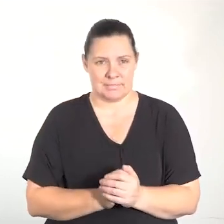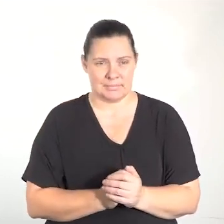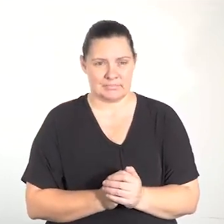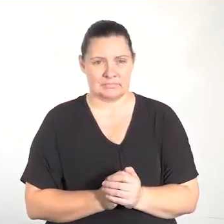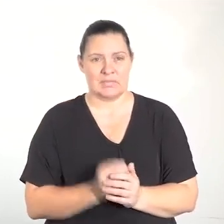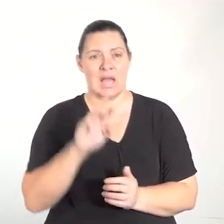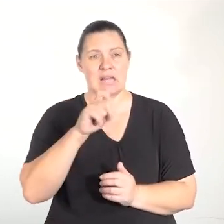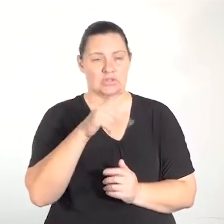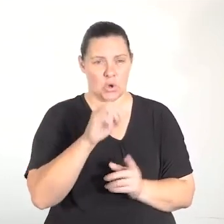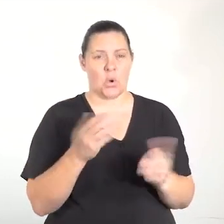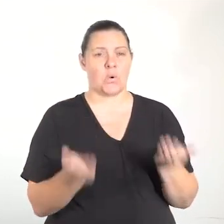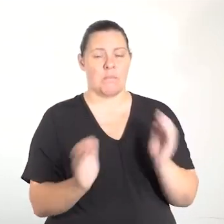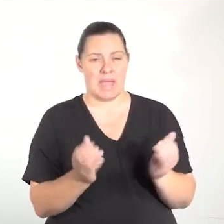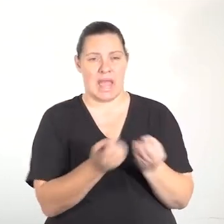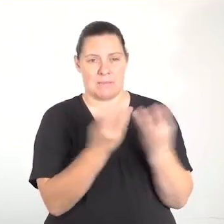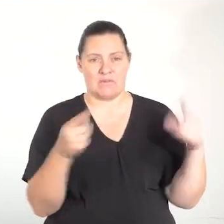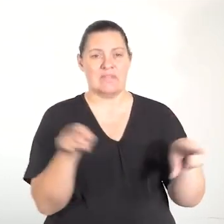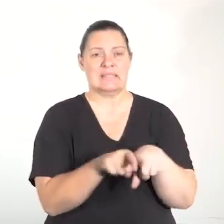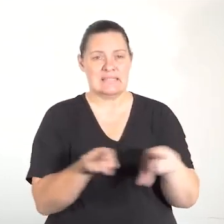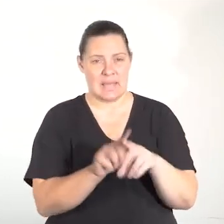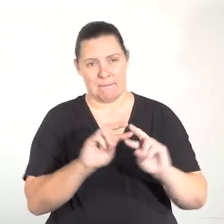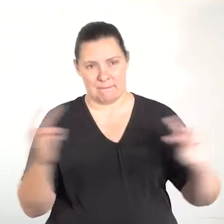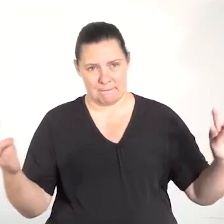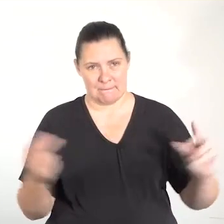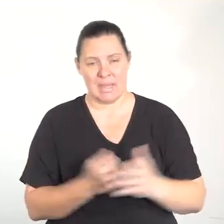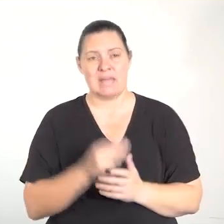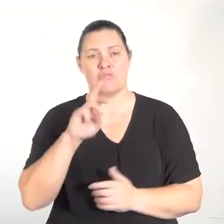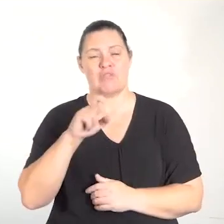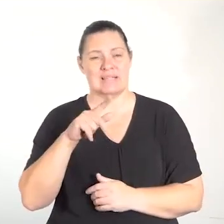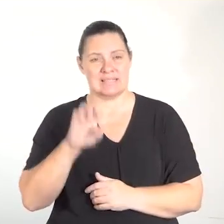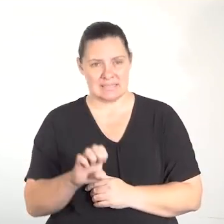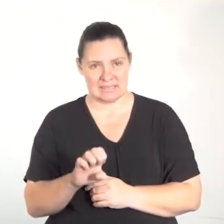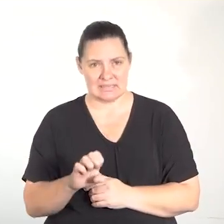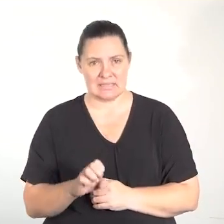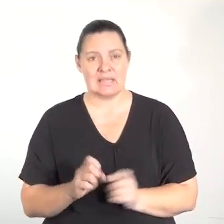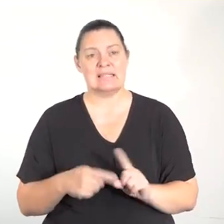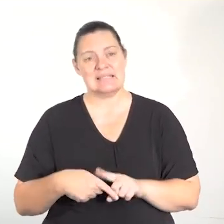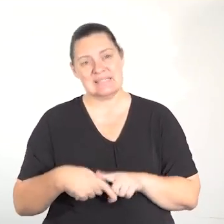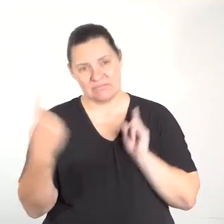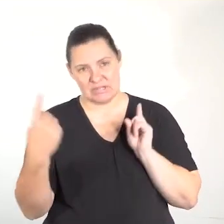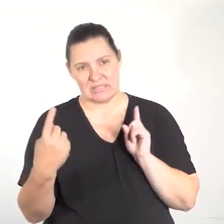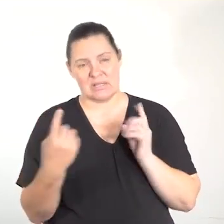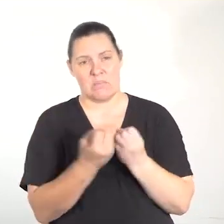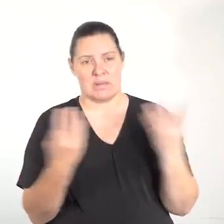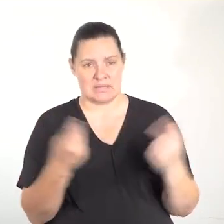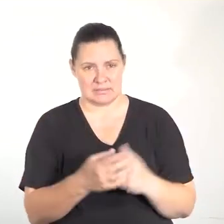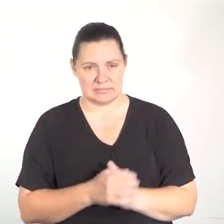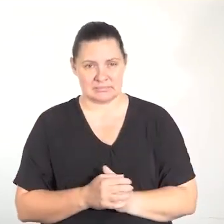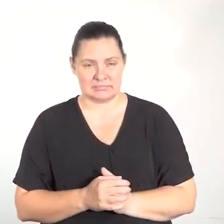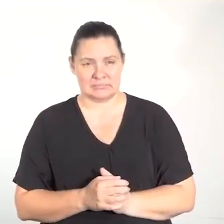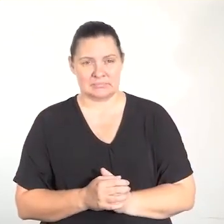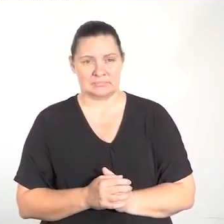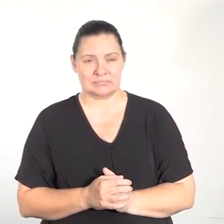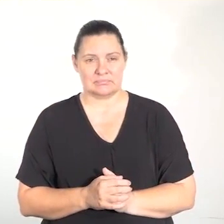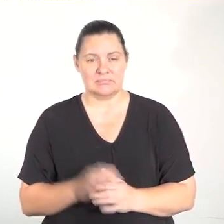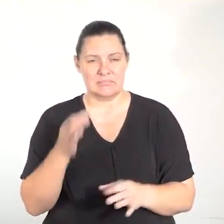are not the same. Remember, ratio, we are comparing quantities of the same kind, and rate, we are comparing different